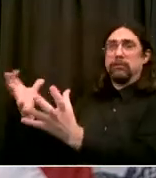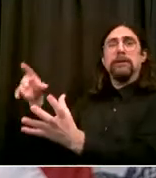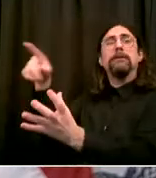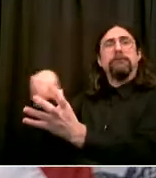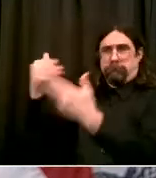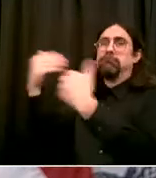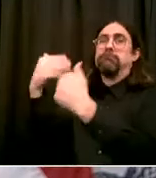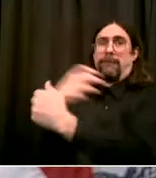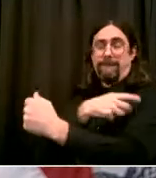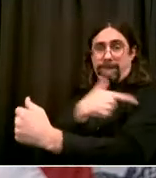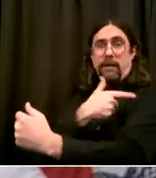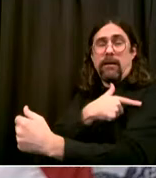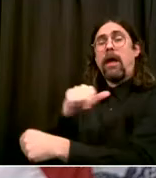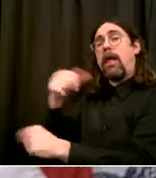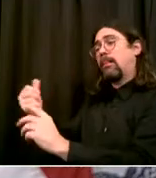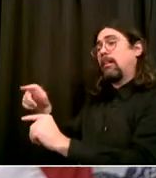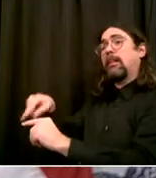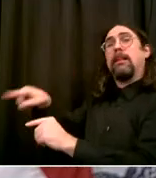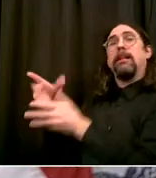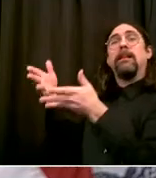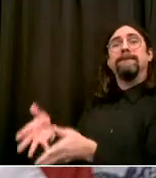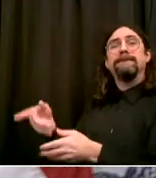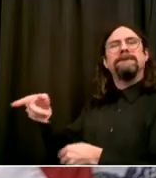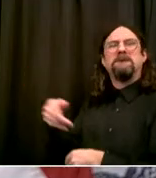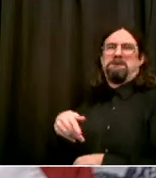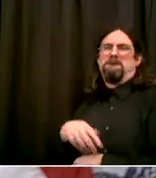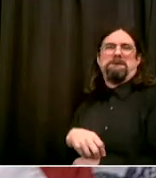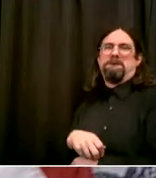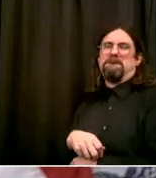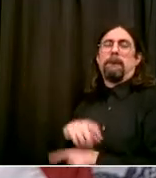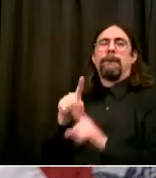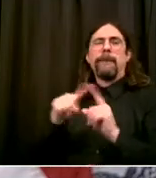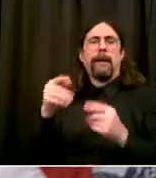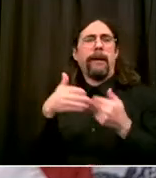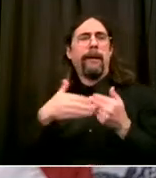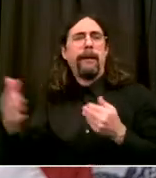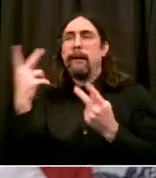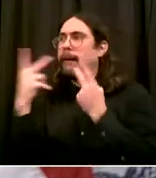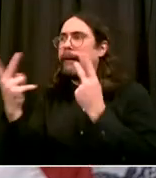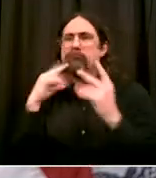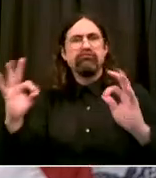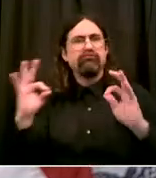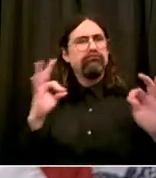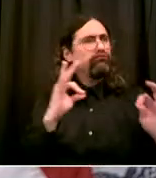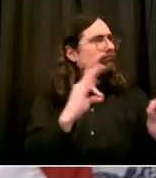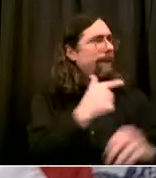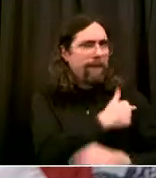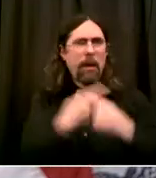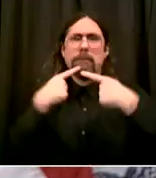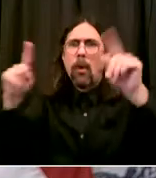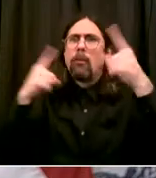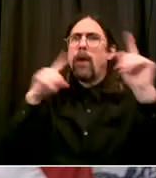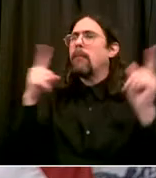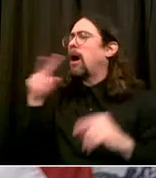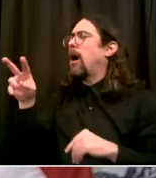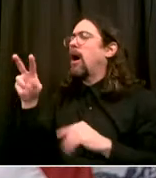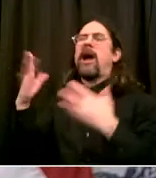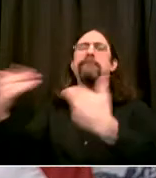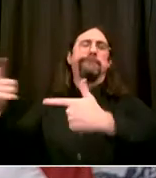rate. But what I can say, as I turn to Dr. Choksi, is the first priority remains. The folks who are most vulnerable,